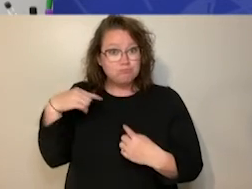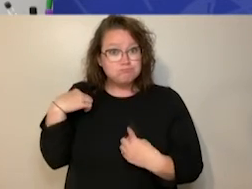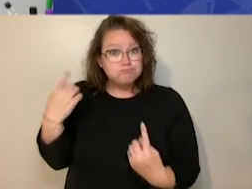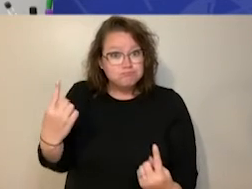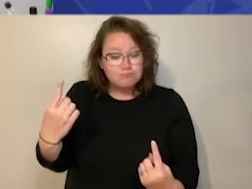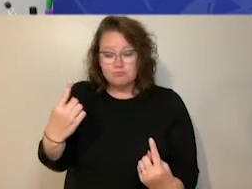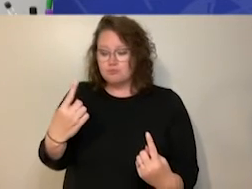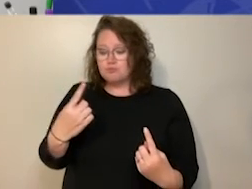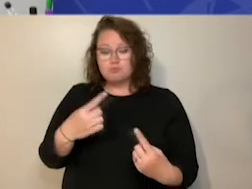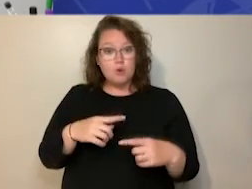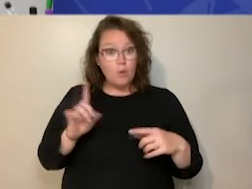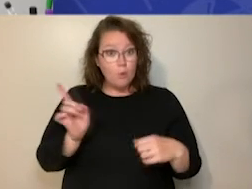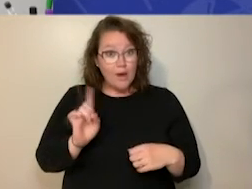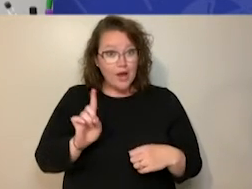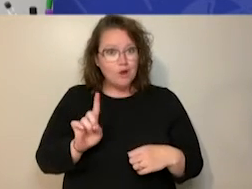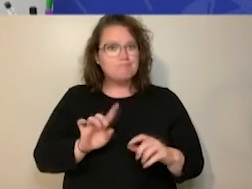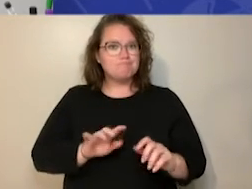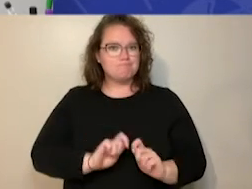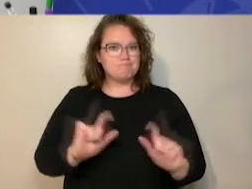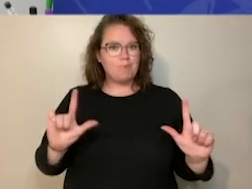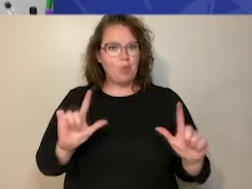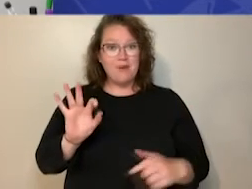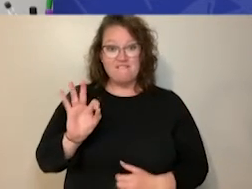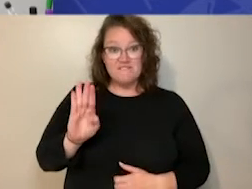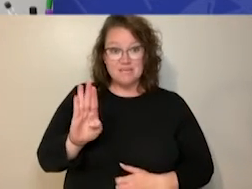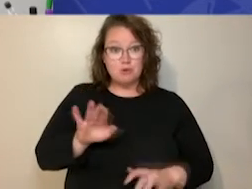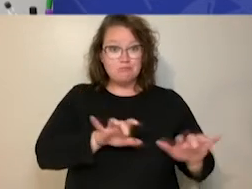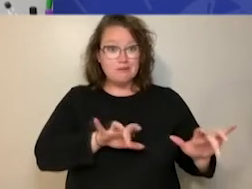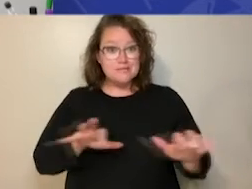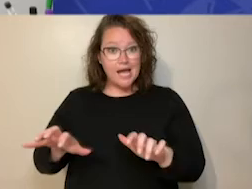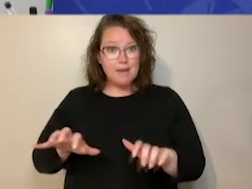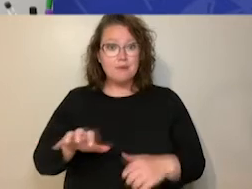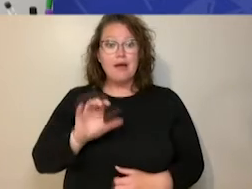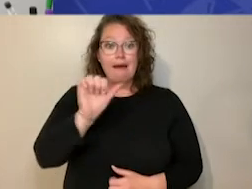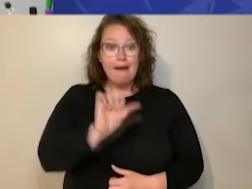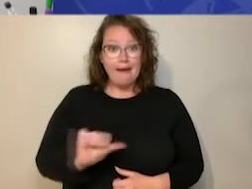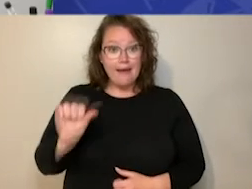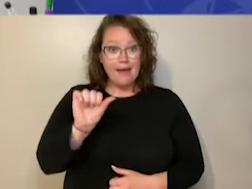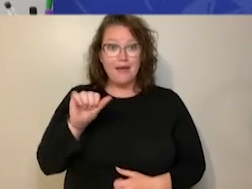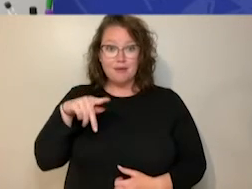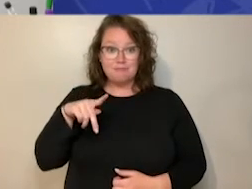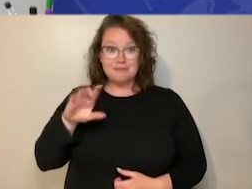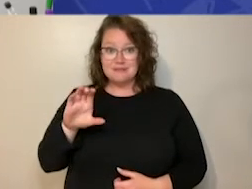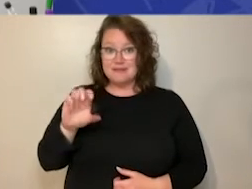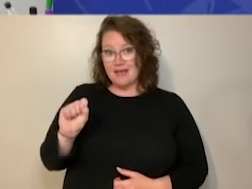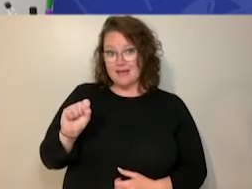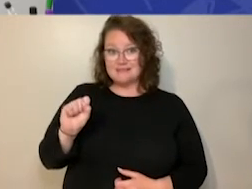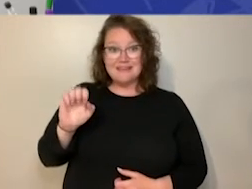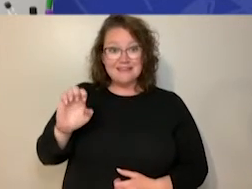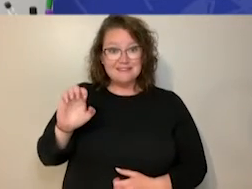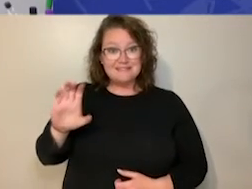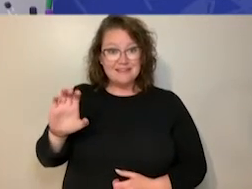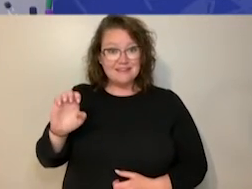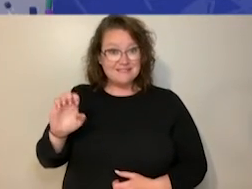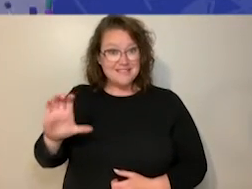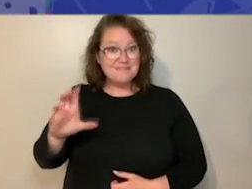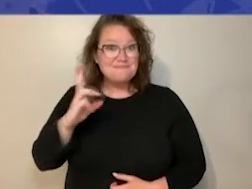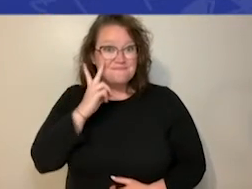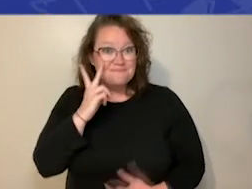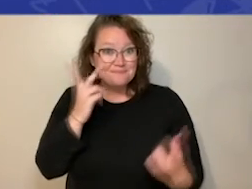done. Just go to Facebook and type in @PCS ECEC let us see the